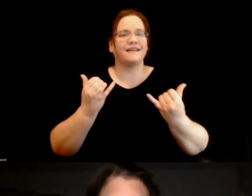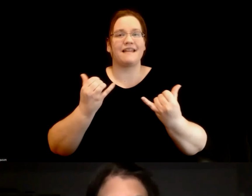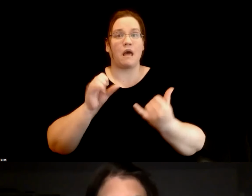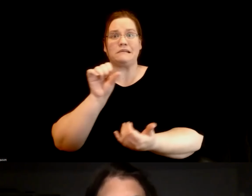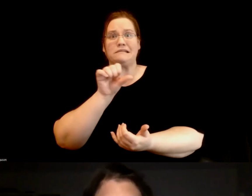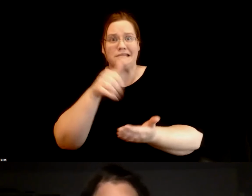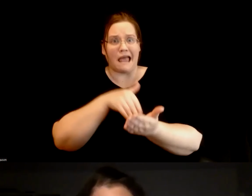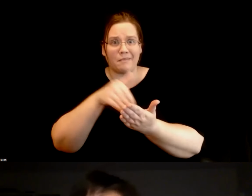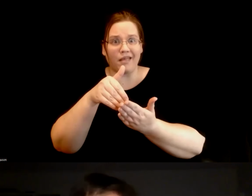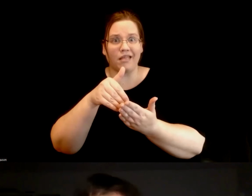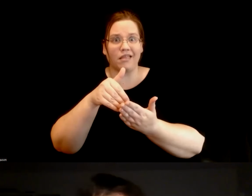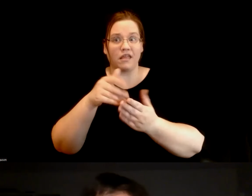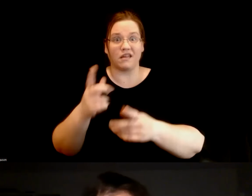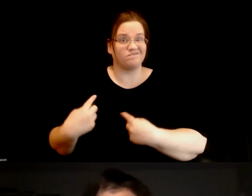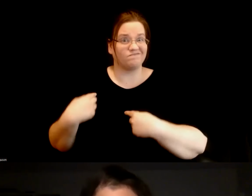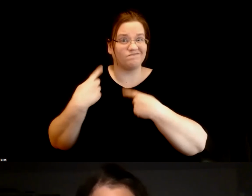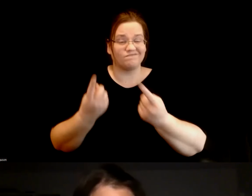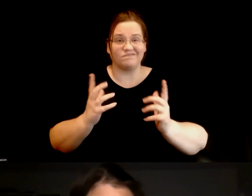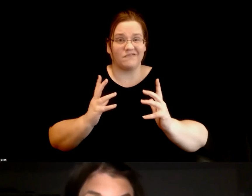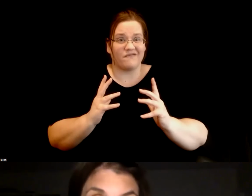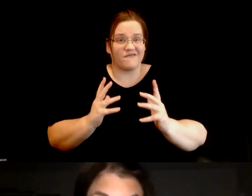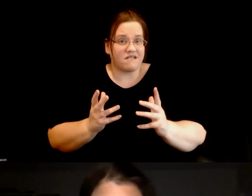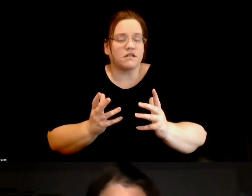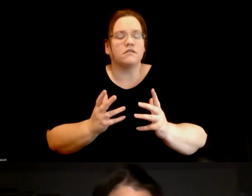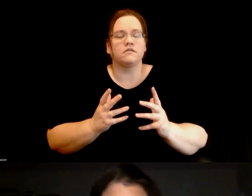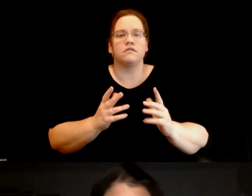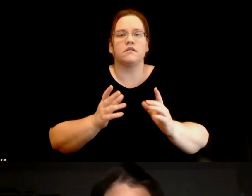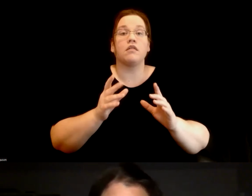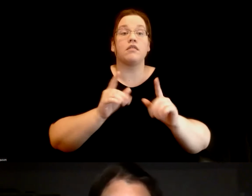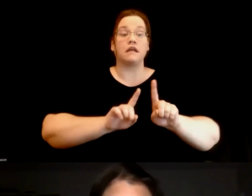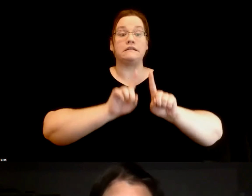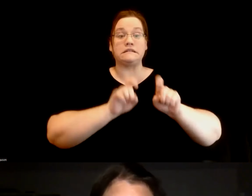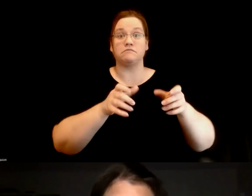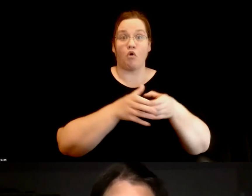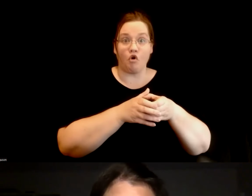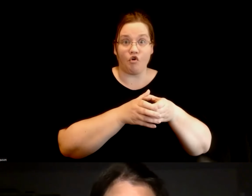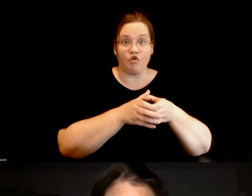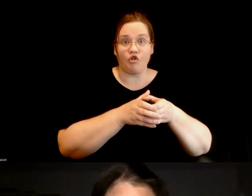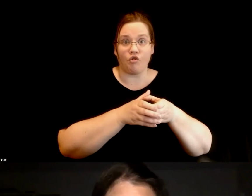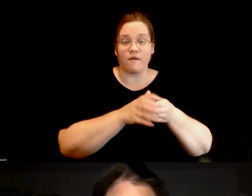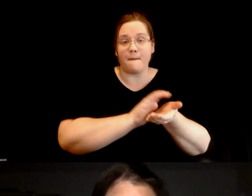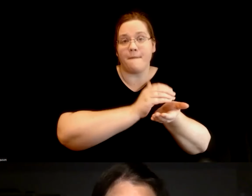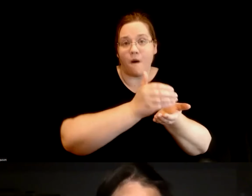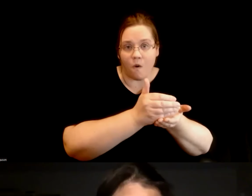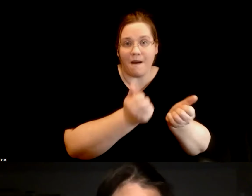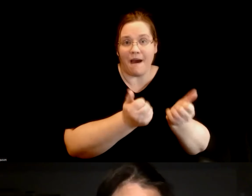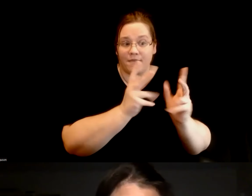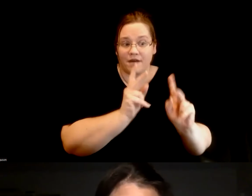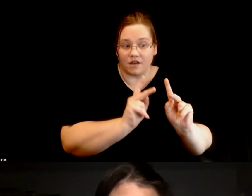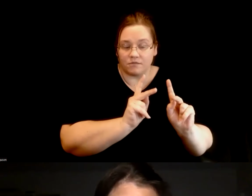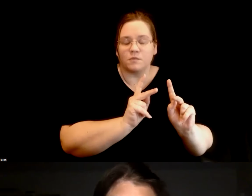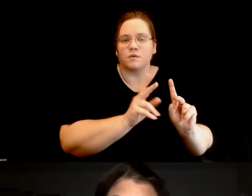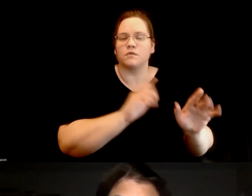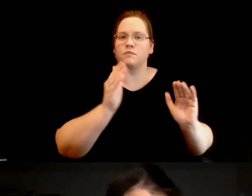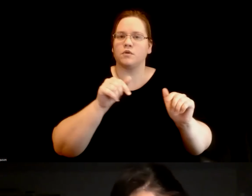So I think, the clinical trial is going to be smaller than when we have more children vaccinated, but the benefit for this age